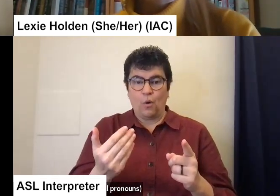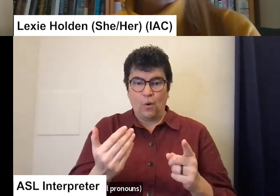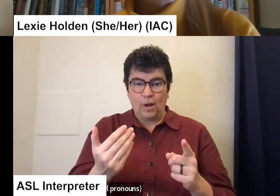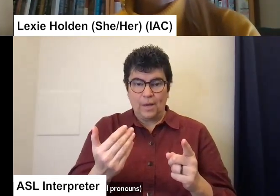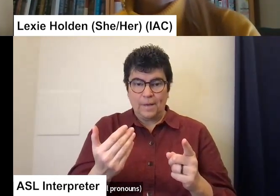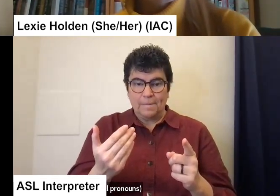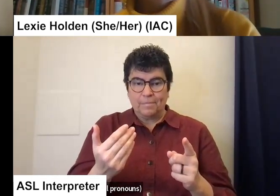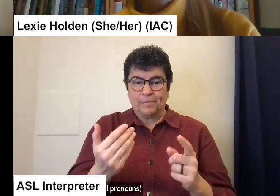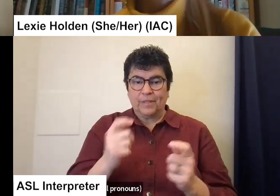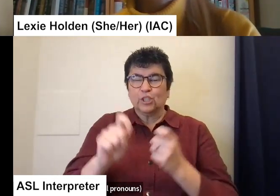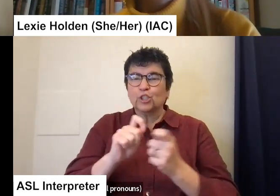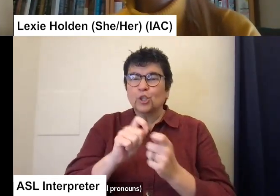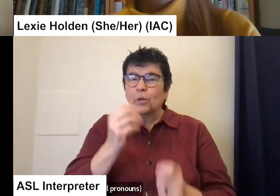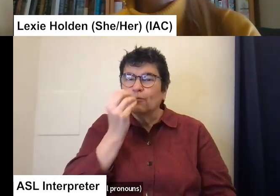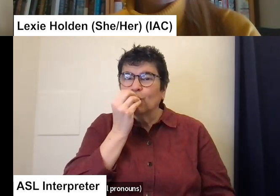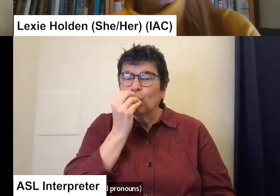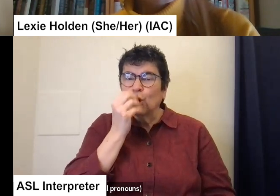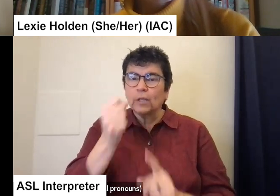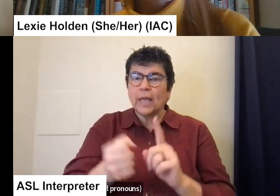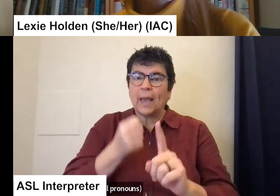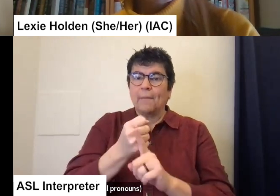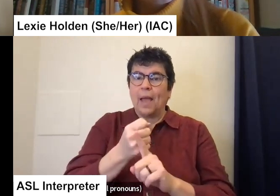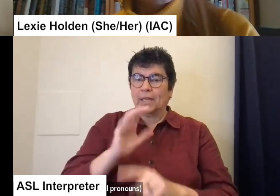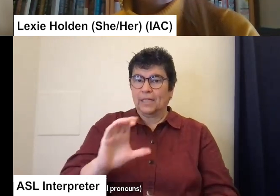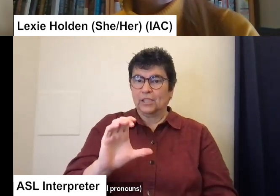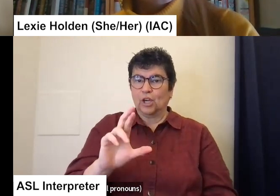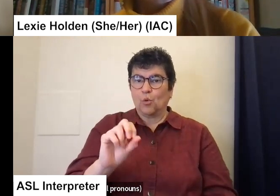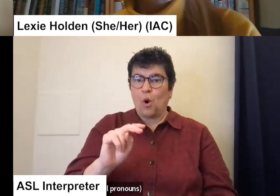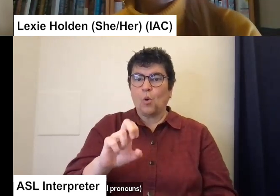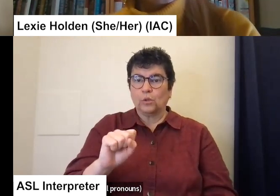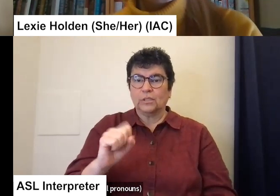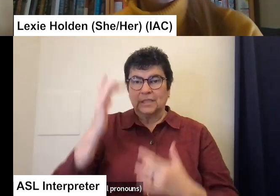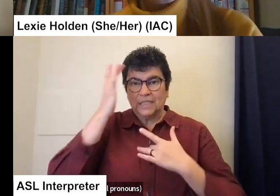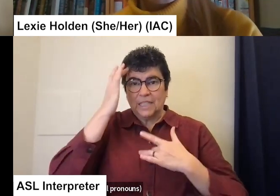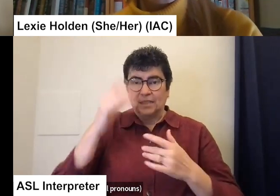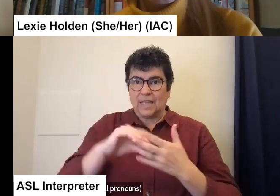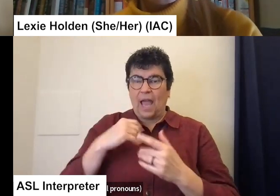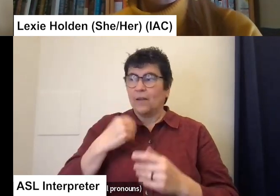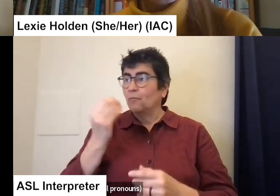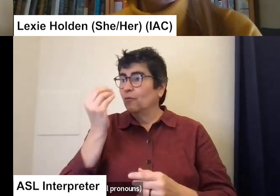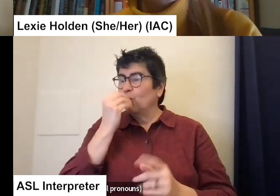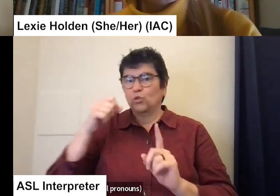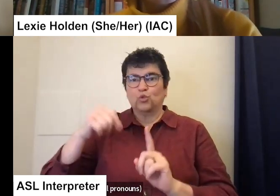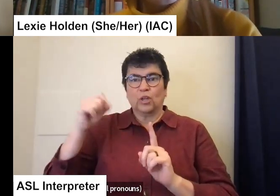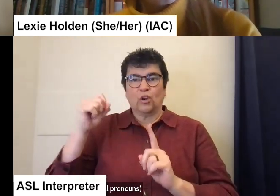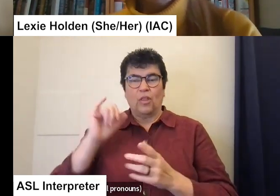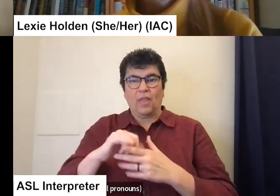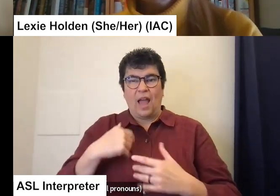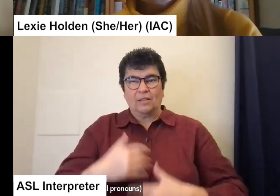there are just certain foods that impact his Crohn's and trigger that. And despite